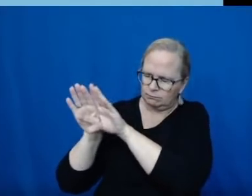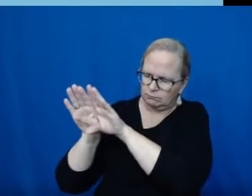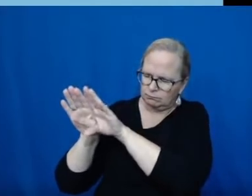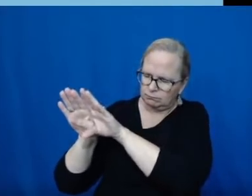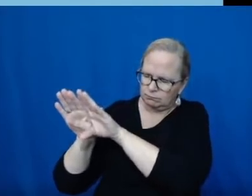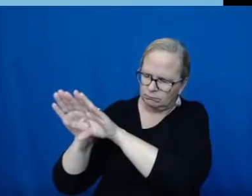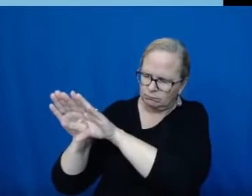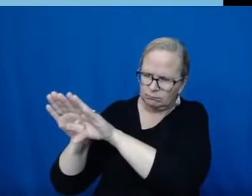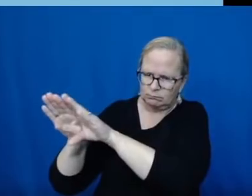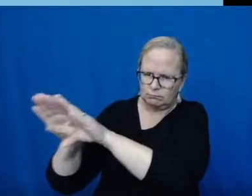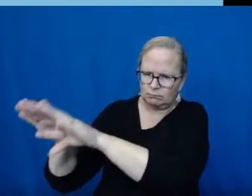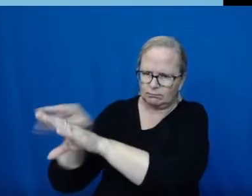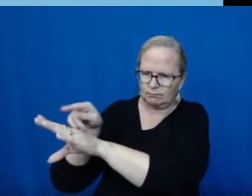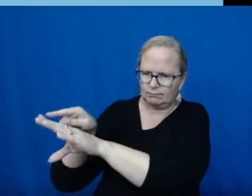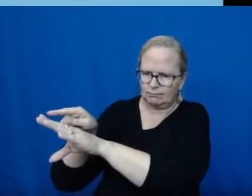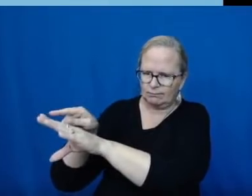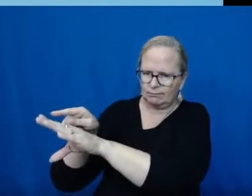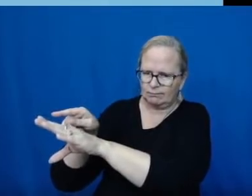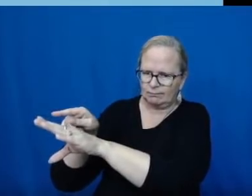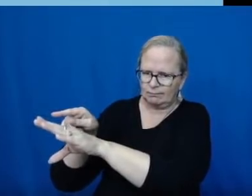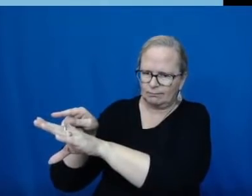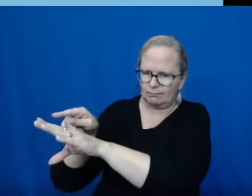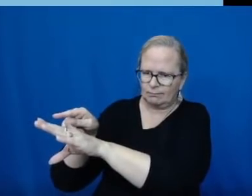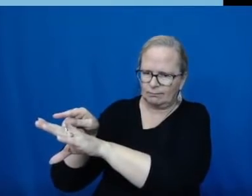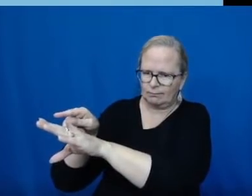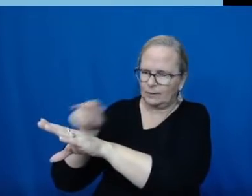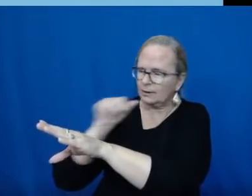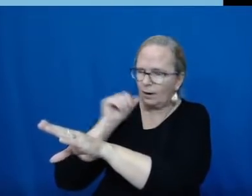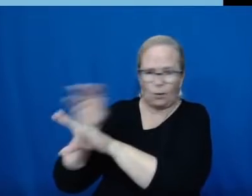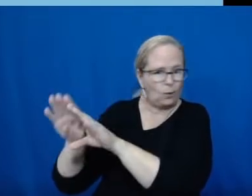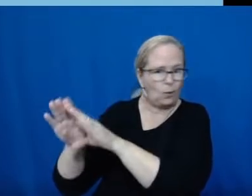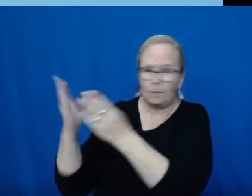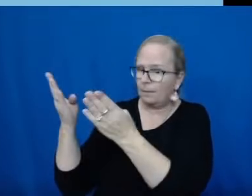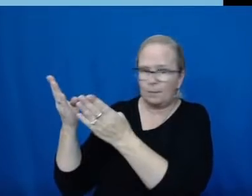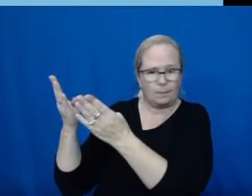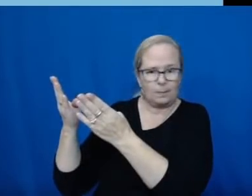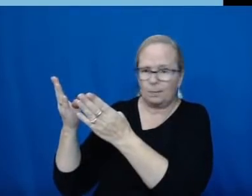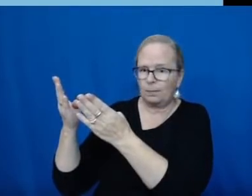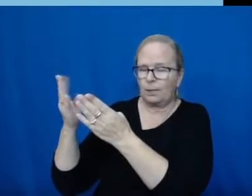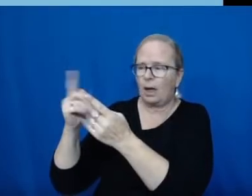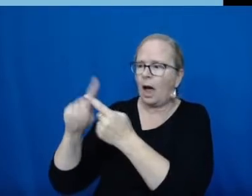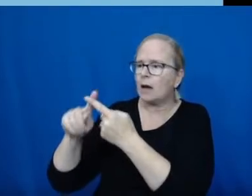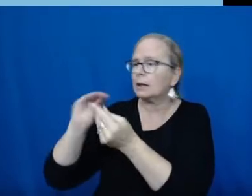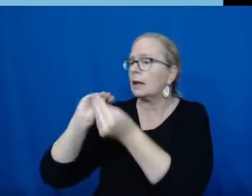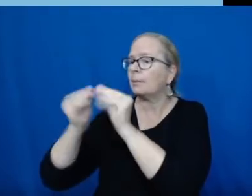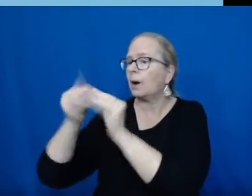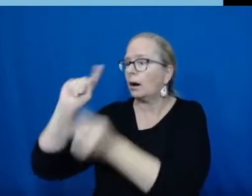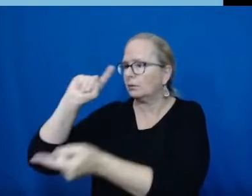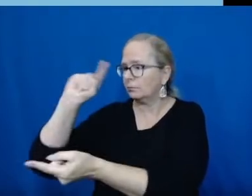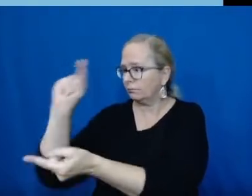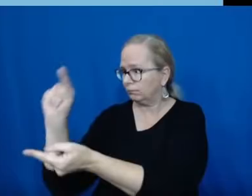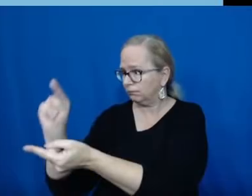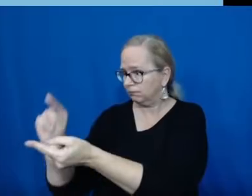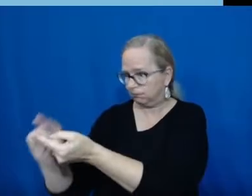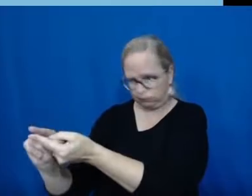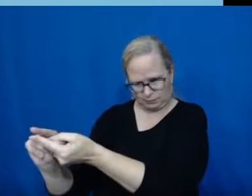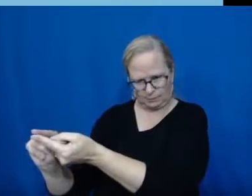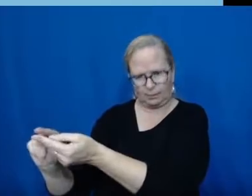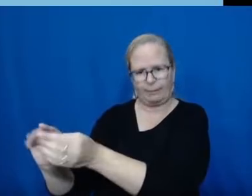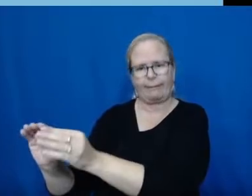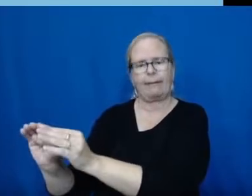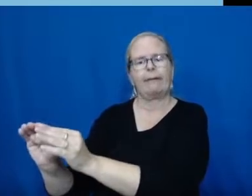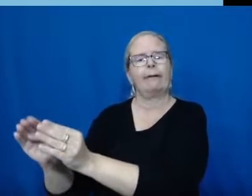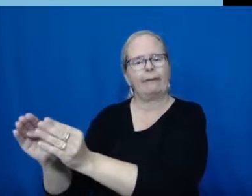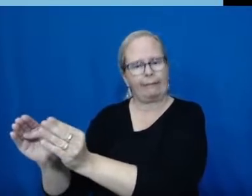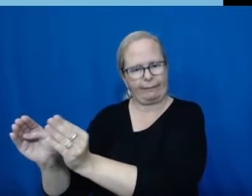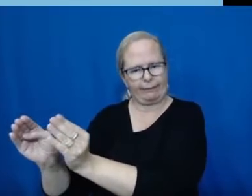they also had control for travel. So they prevented importation of new cases and new outbreaks coming from